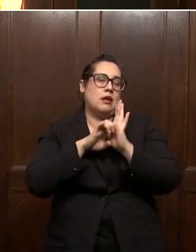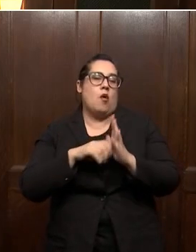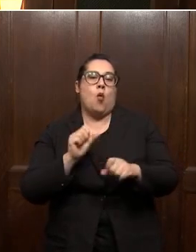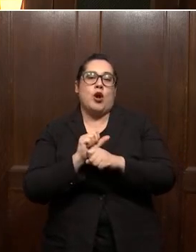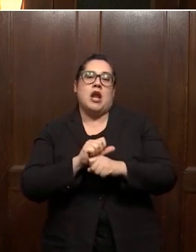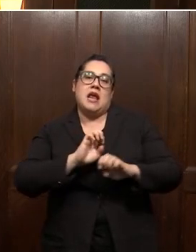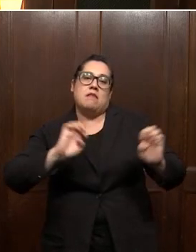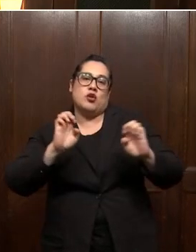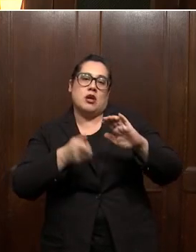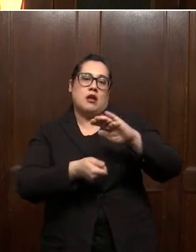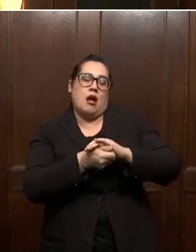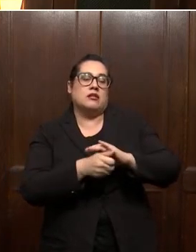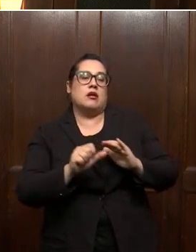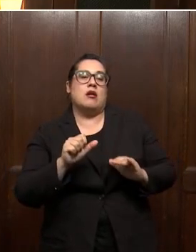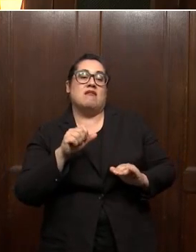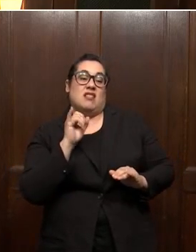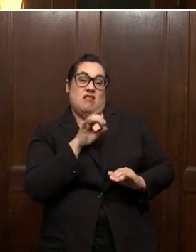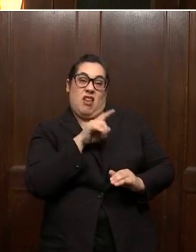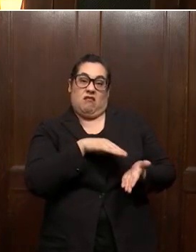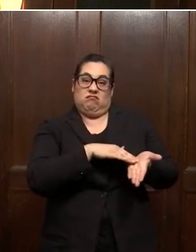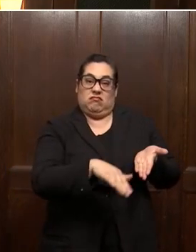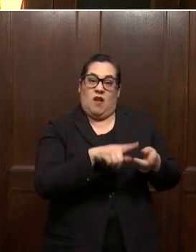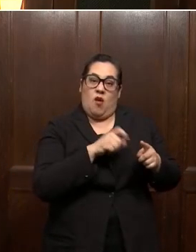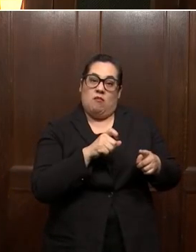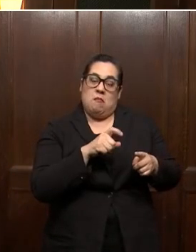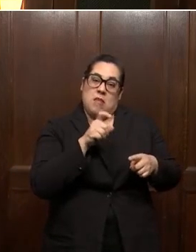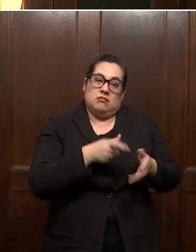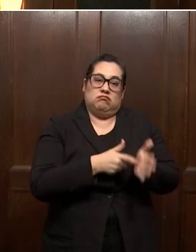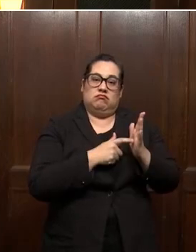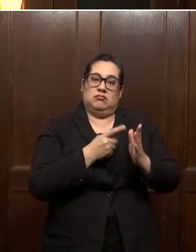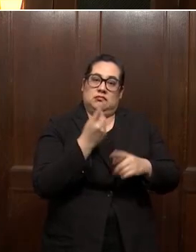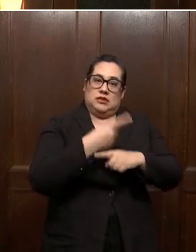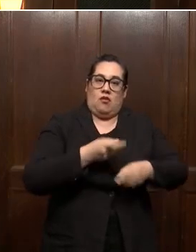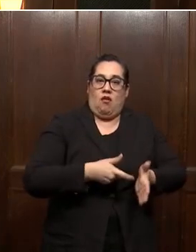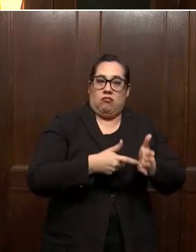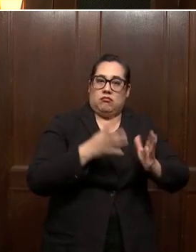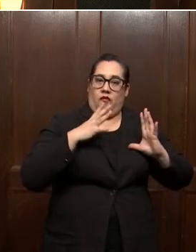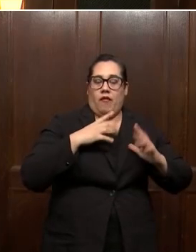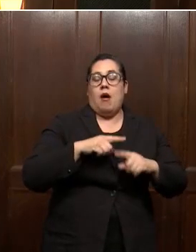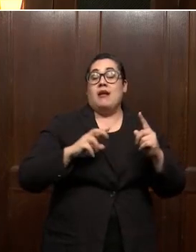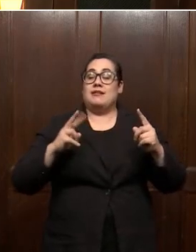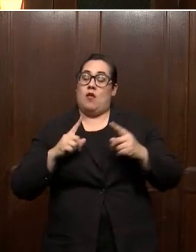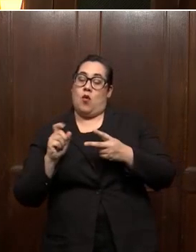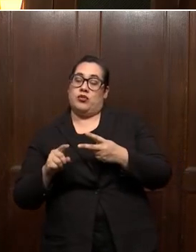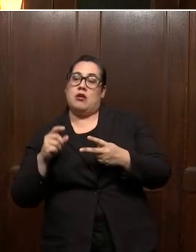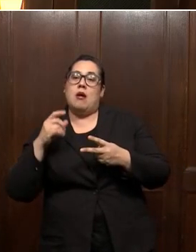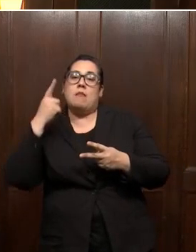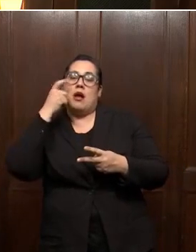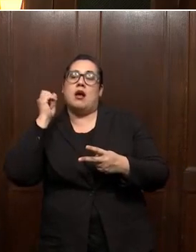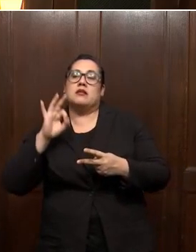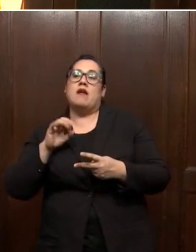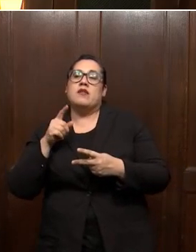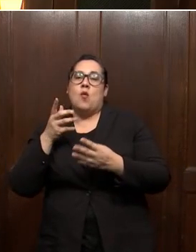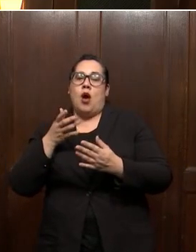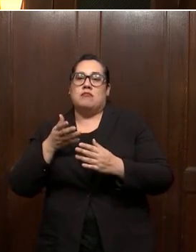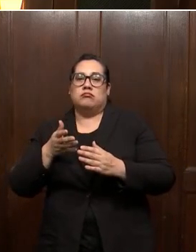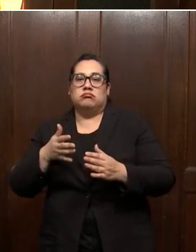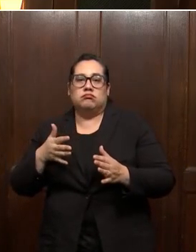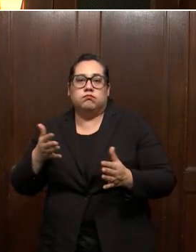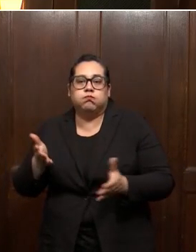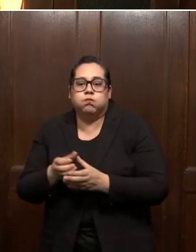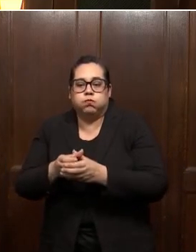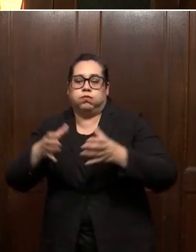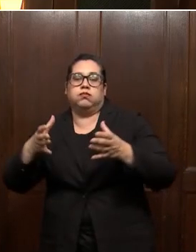at a rec center, if they would be exempted from that. The second question is, you know, given efforts to ramp up testing,